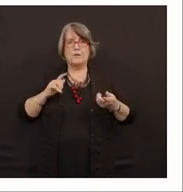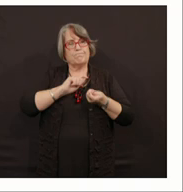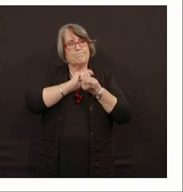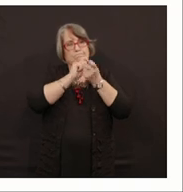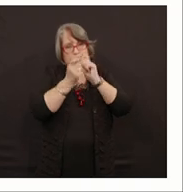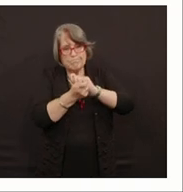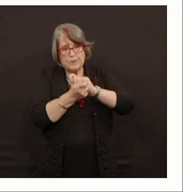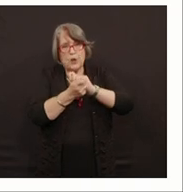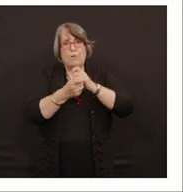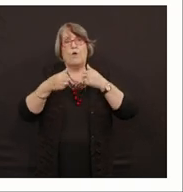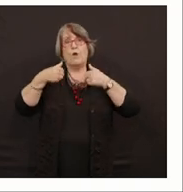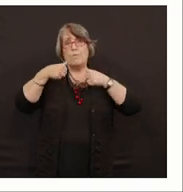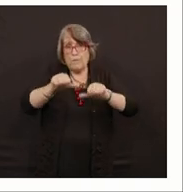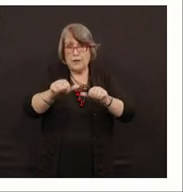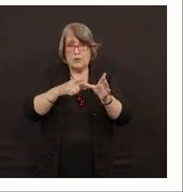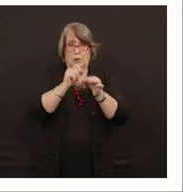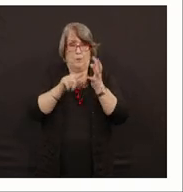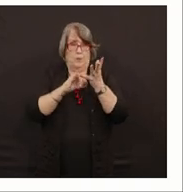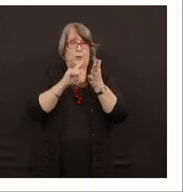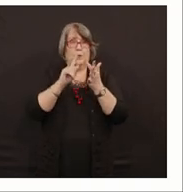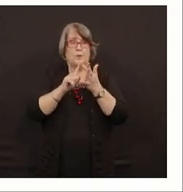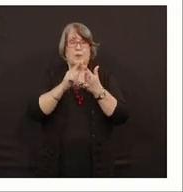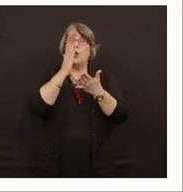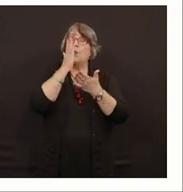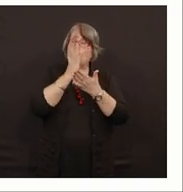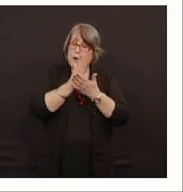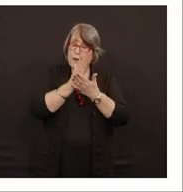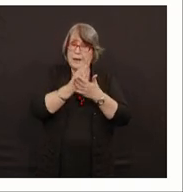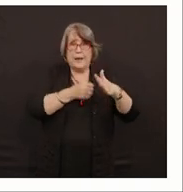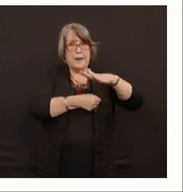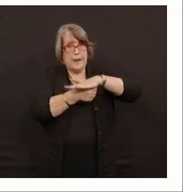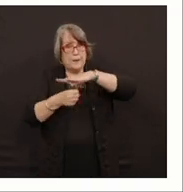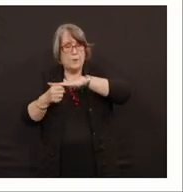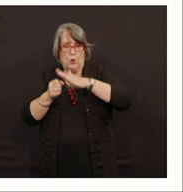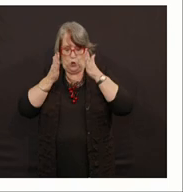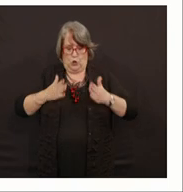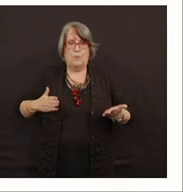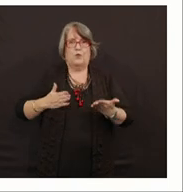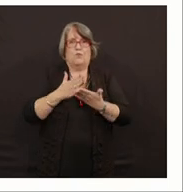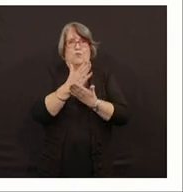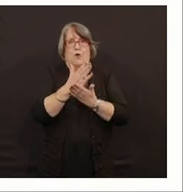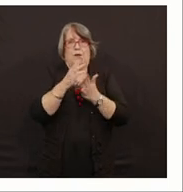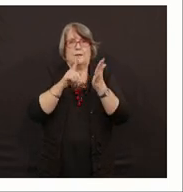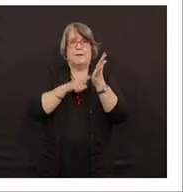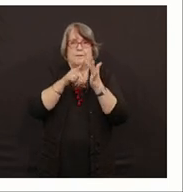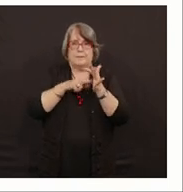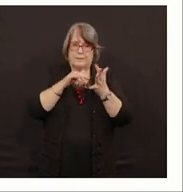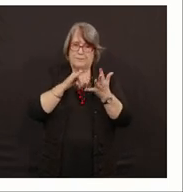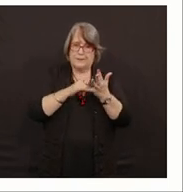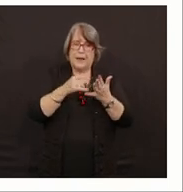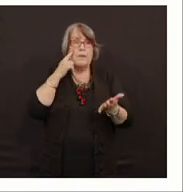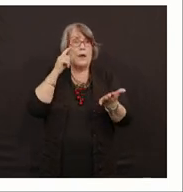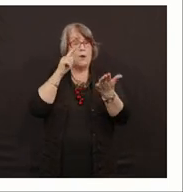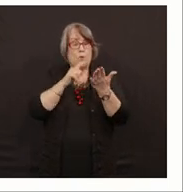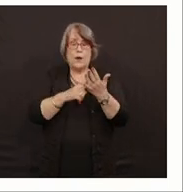abuse prevention. They're really underpinned with a human rights lens. They recognise